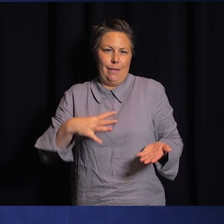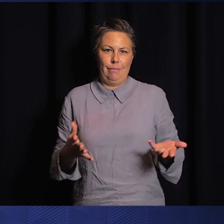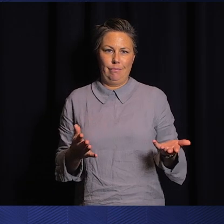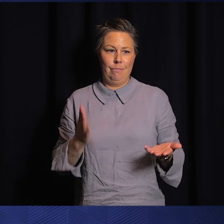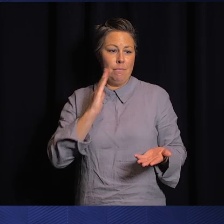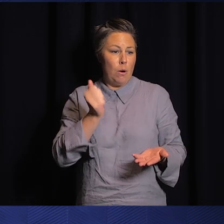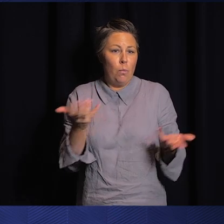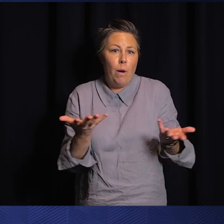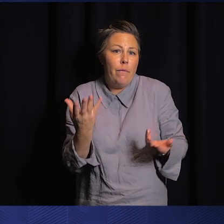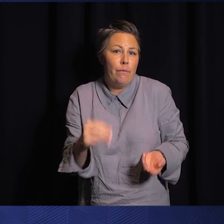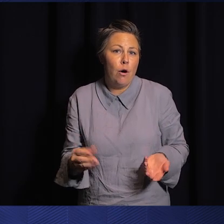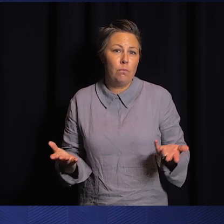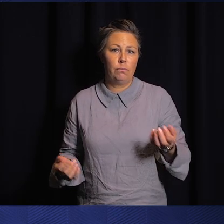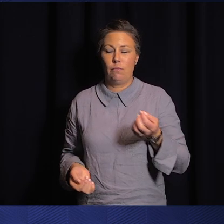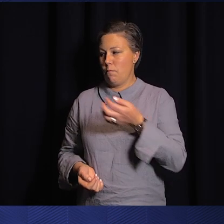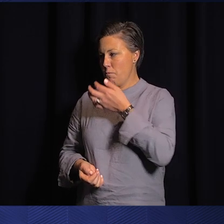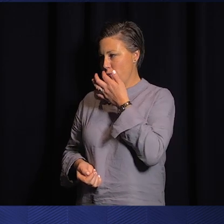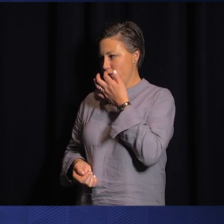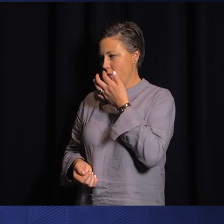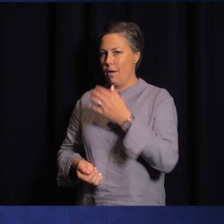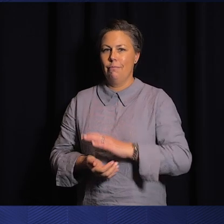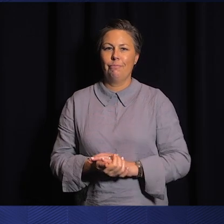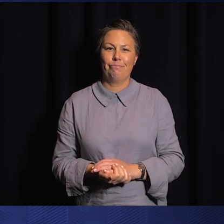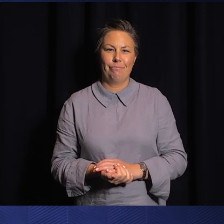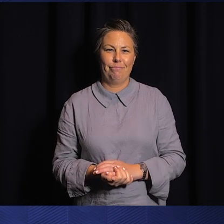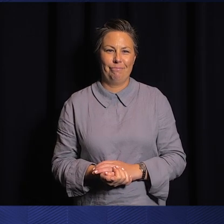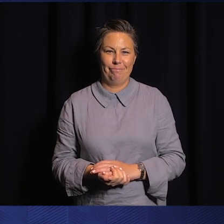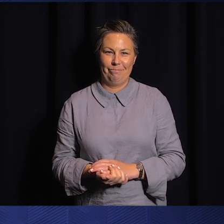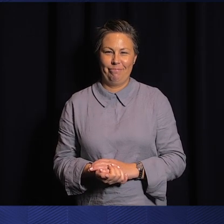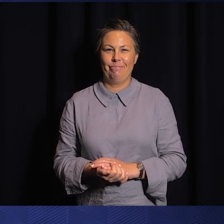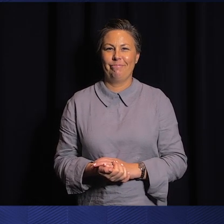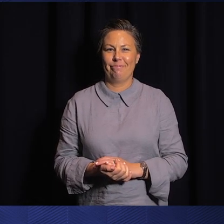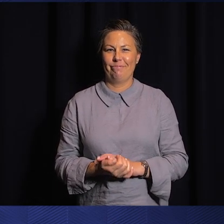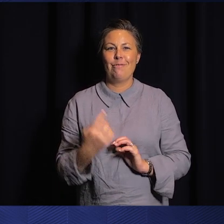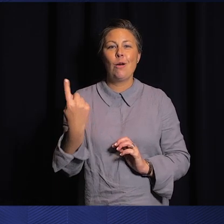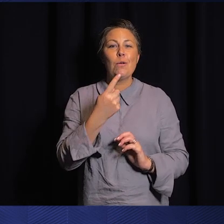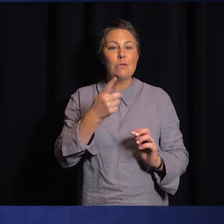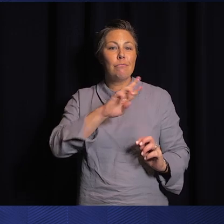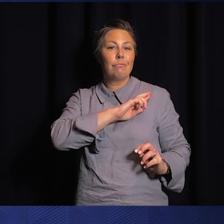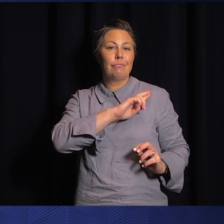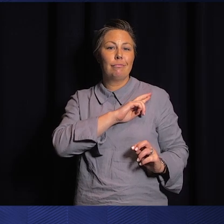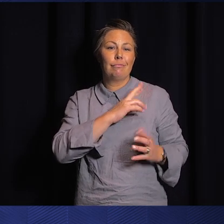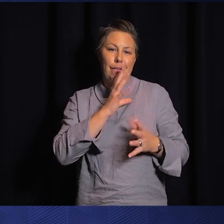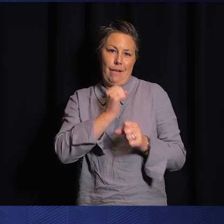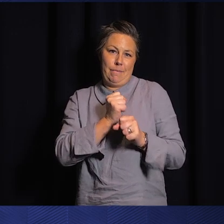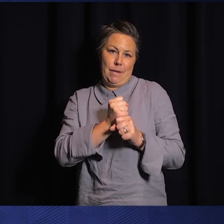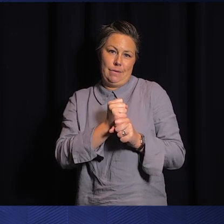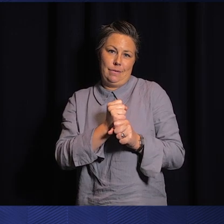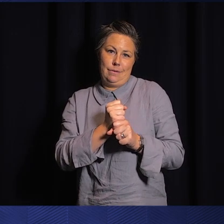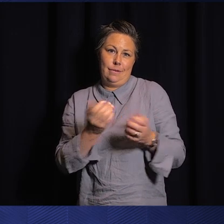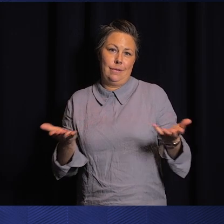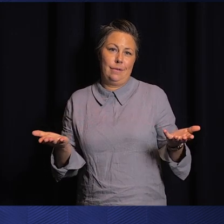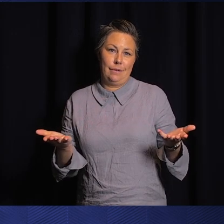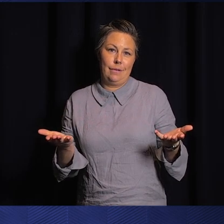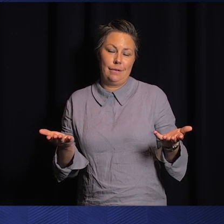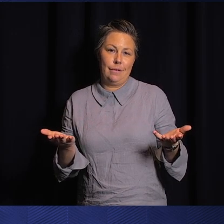are indivisible. And who is in charge? It is the state. The state has the primary responsibility to guarantee